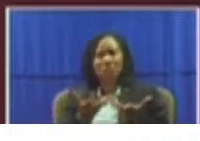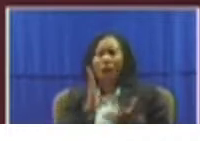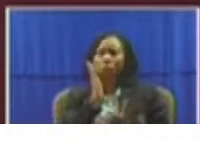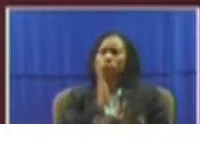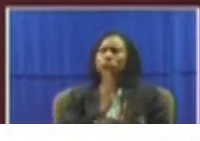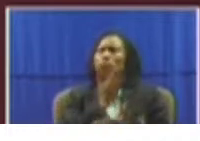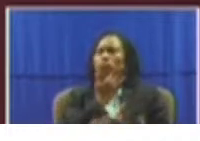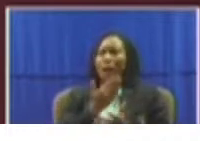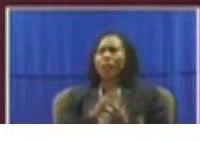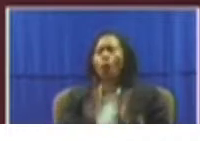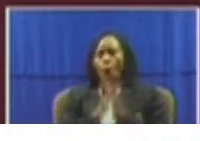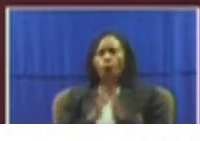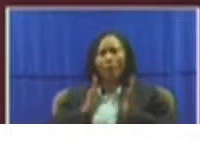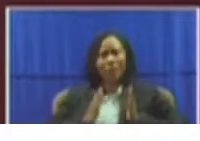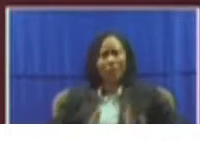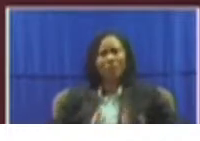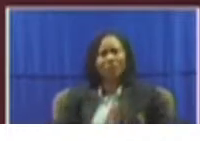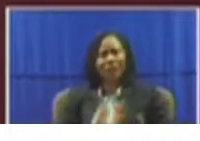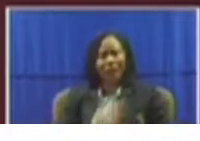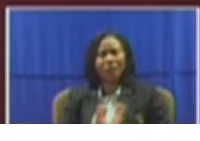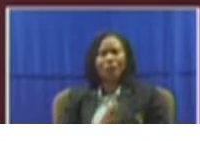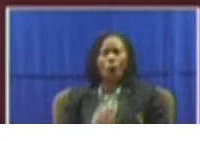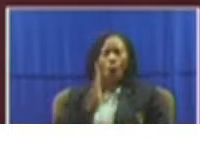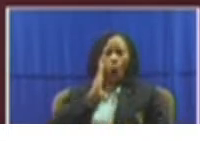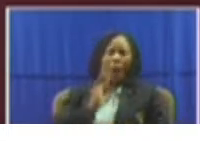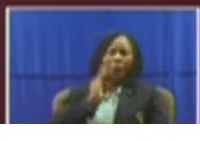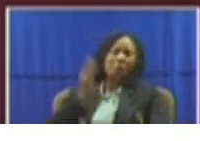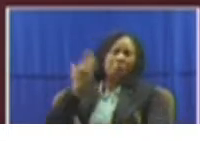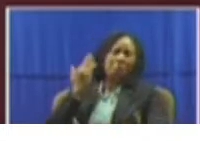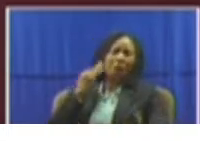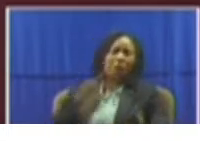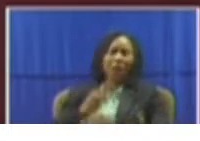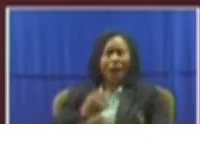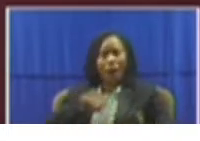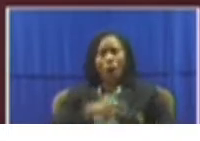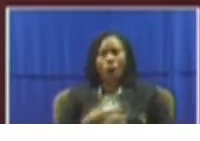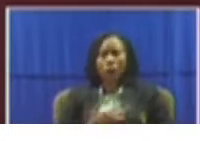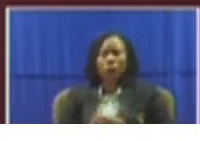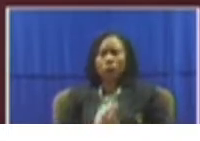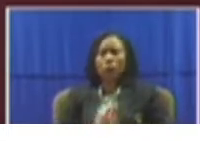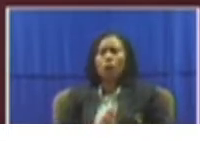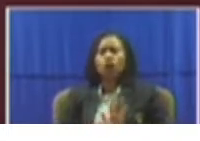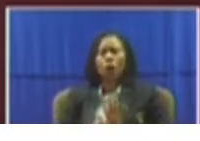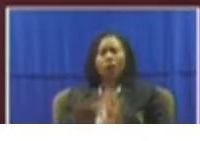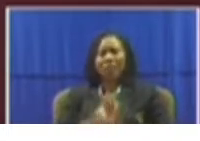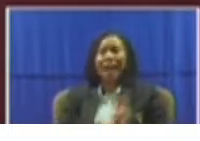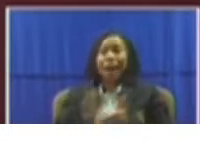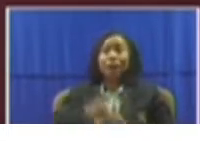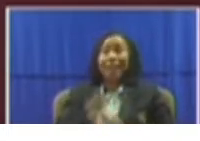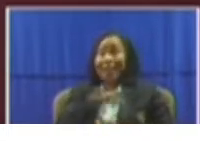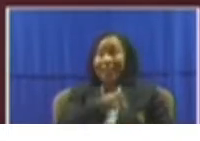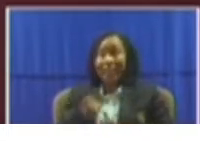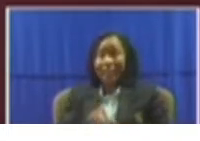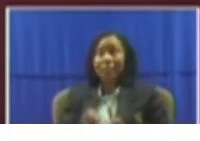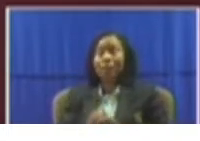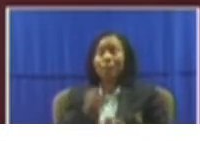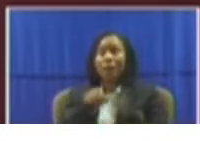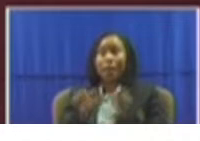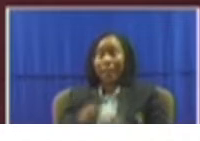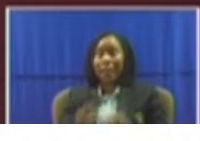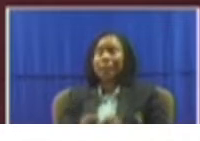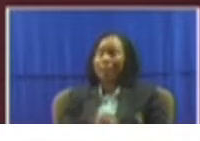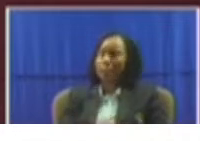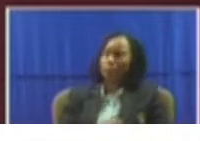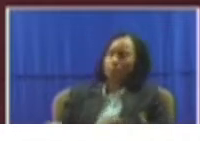by their forefathers, who tortured, maimed, and siphoned state and economic resources at the expense of our